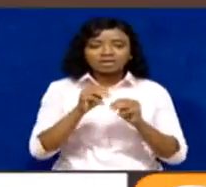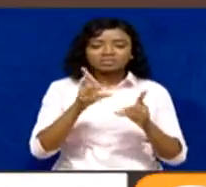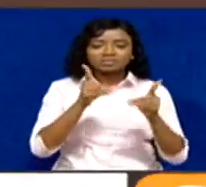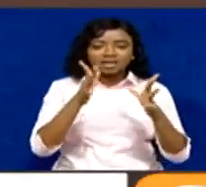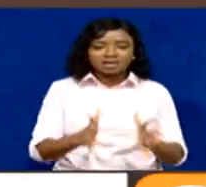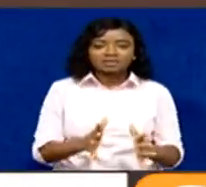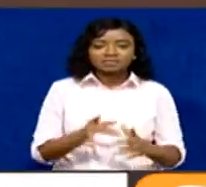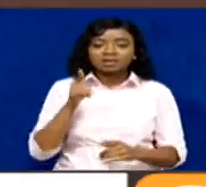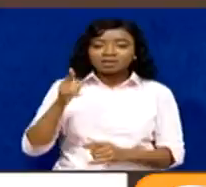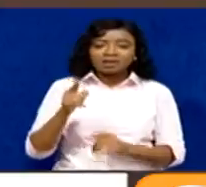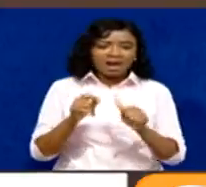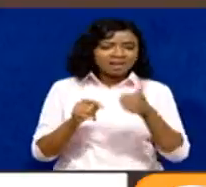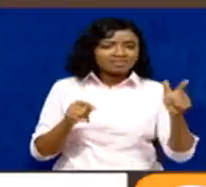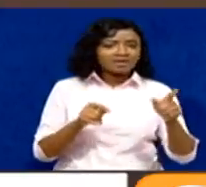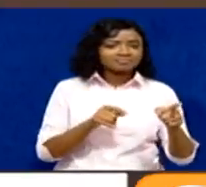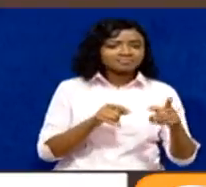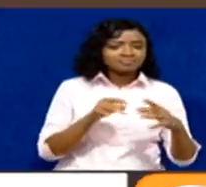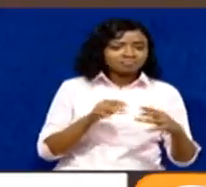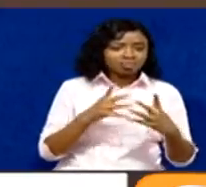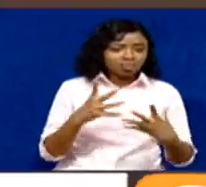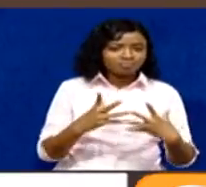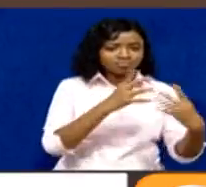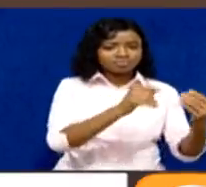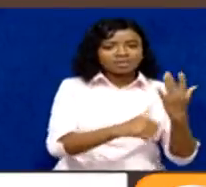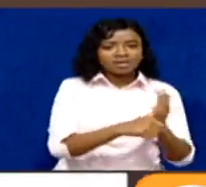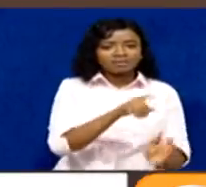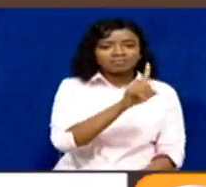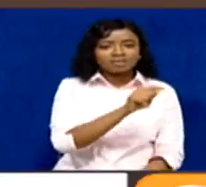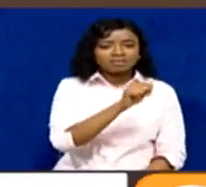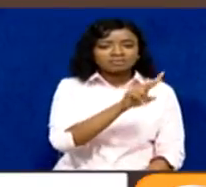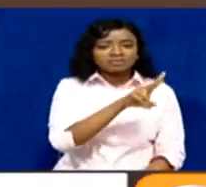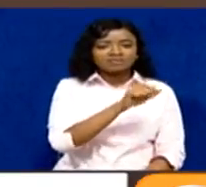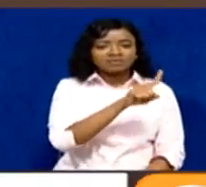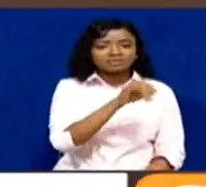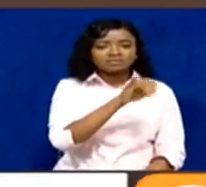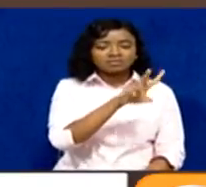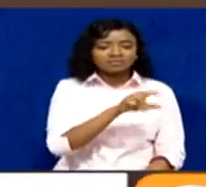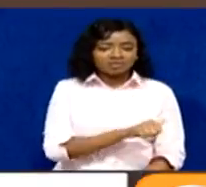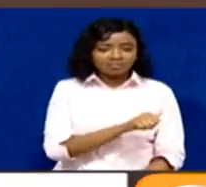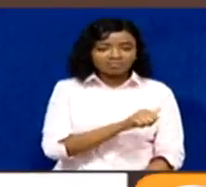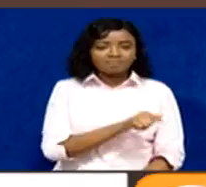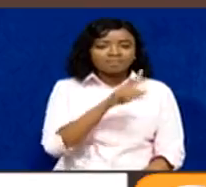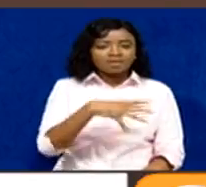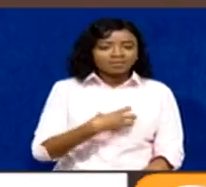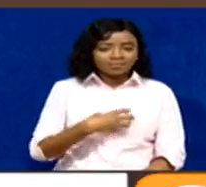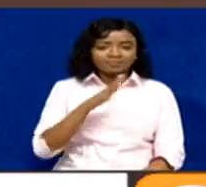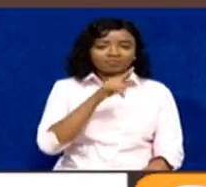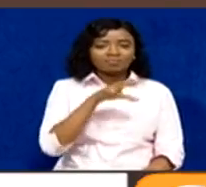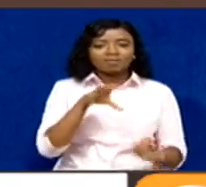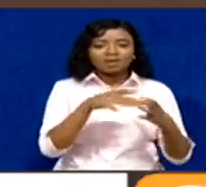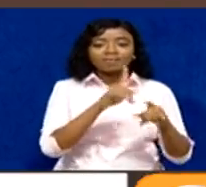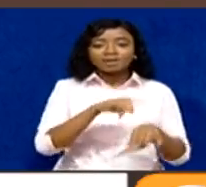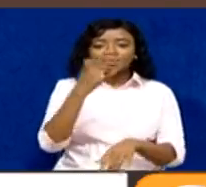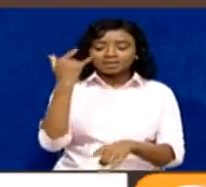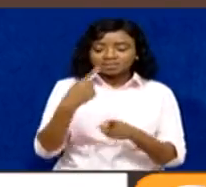is expected to replace exiting managing director Tavaziva Madzinga, who resigned from the company last